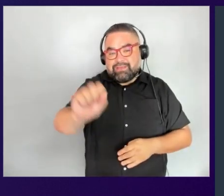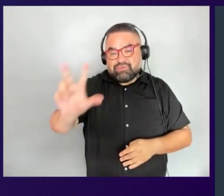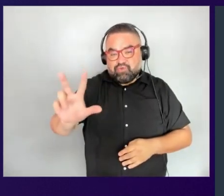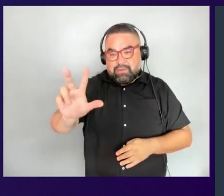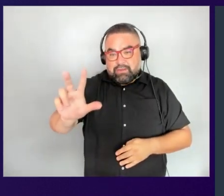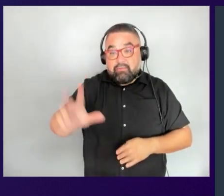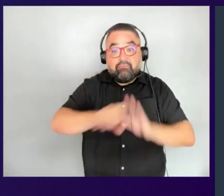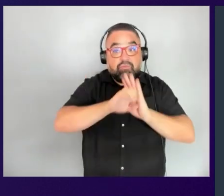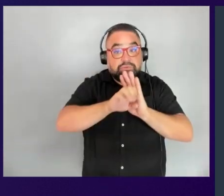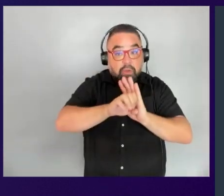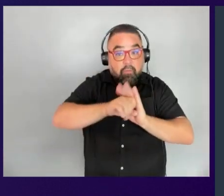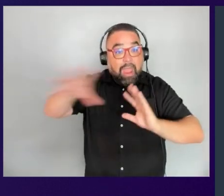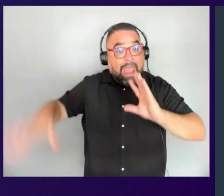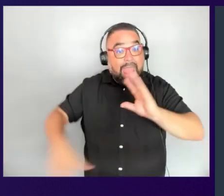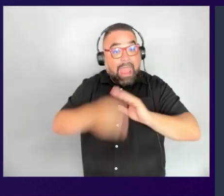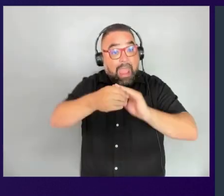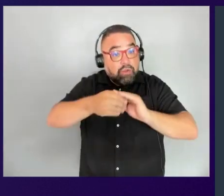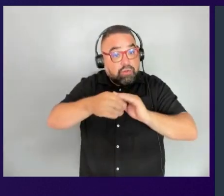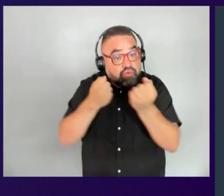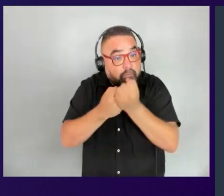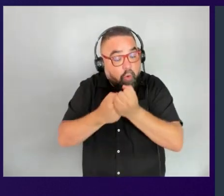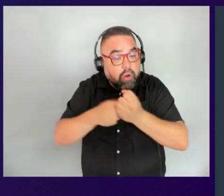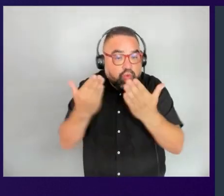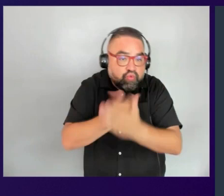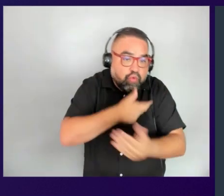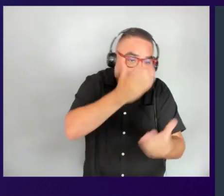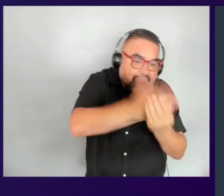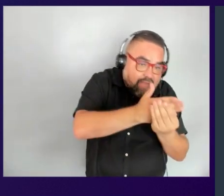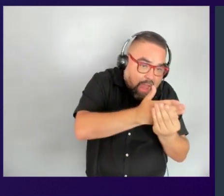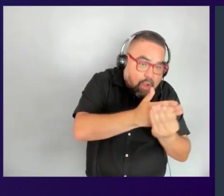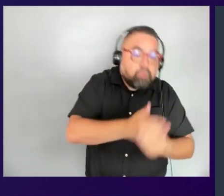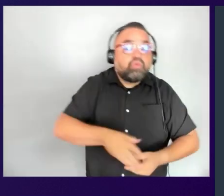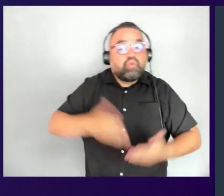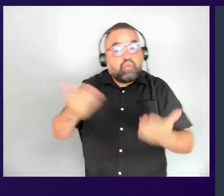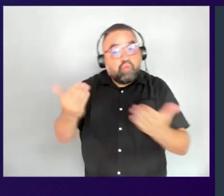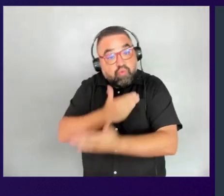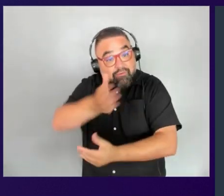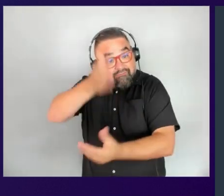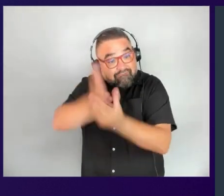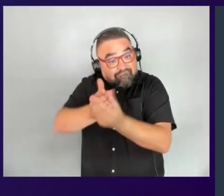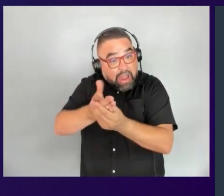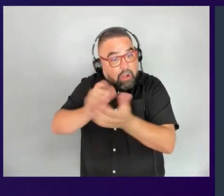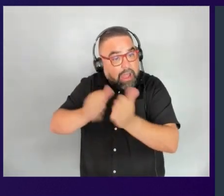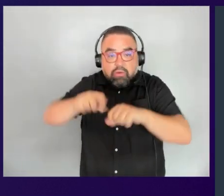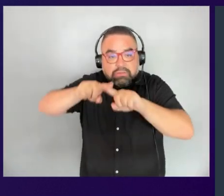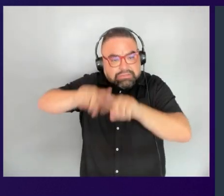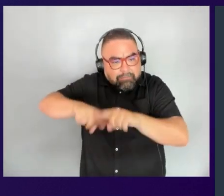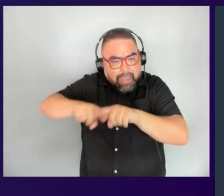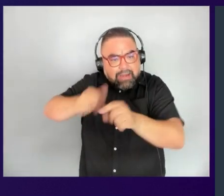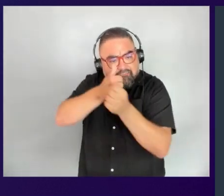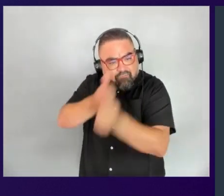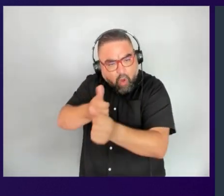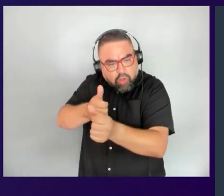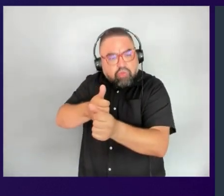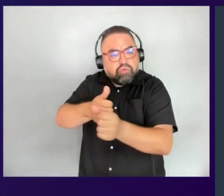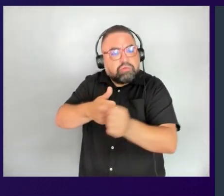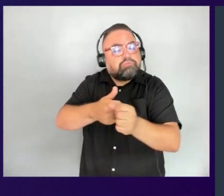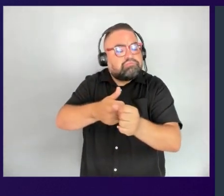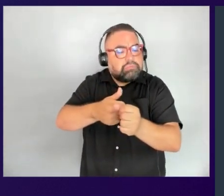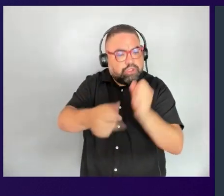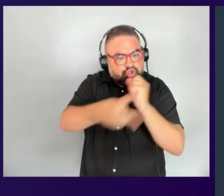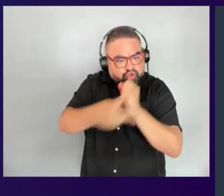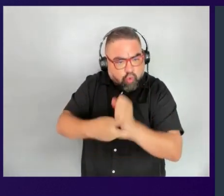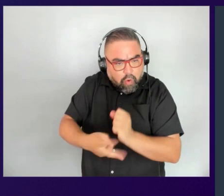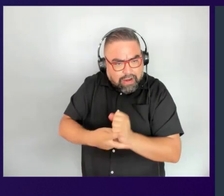added support for creating new files. We have added support for creating new files in specific storage classes, and we have added support